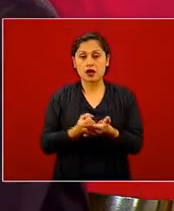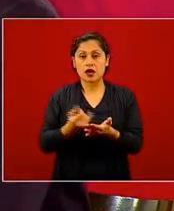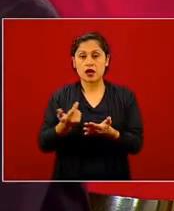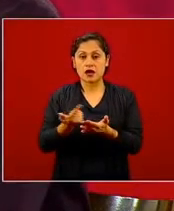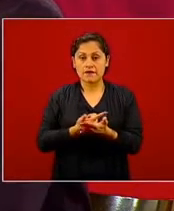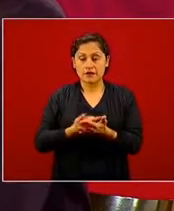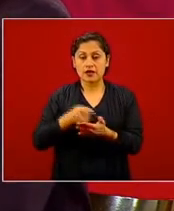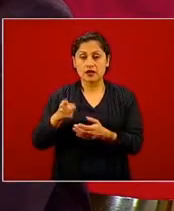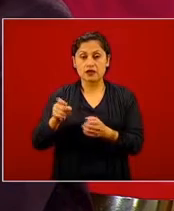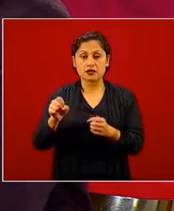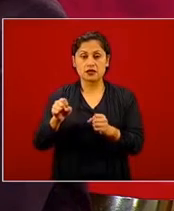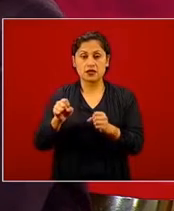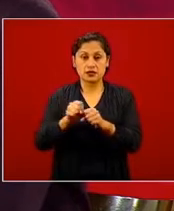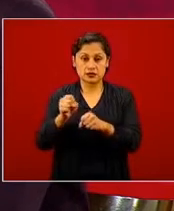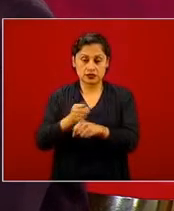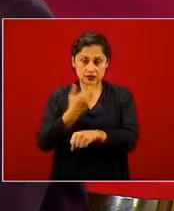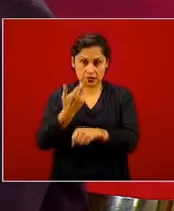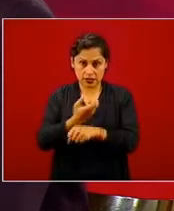Maybe